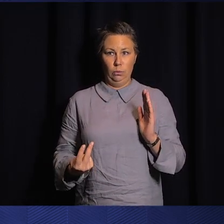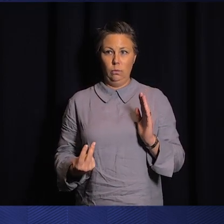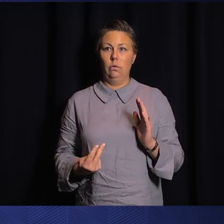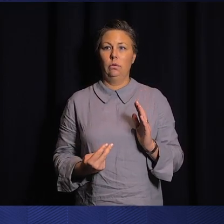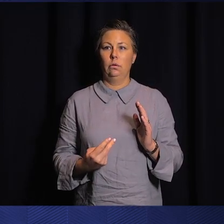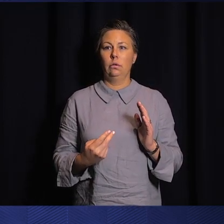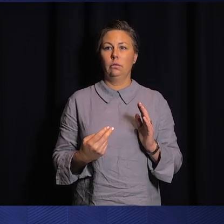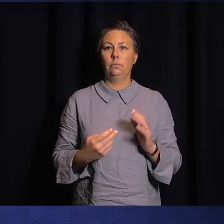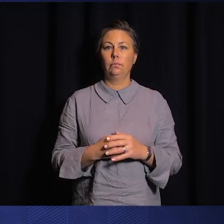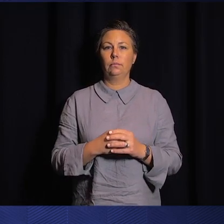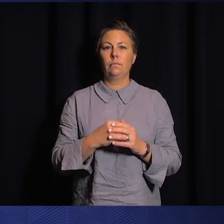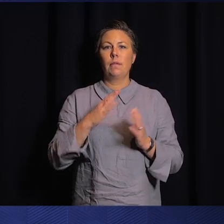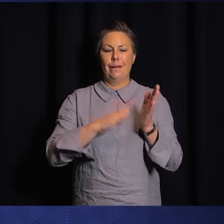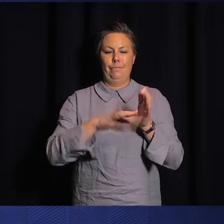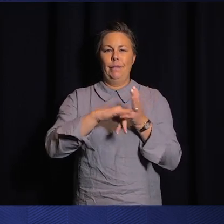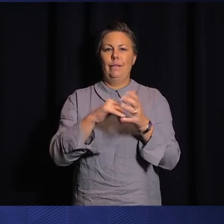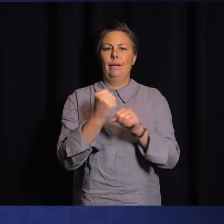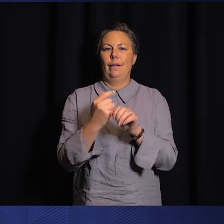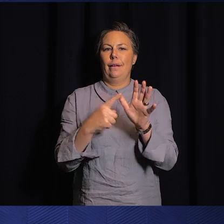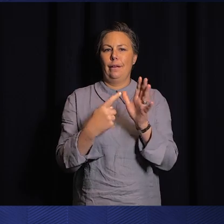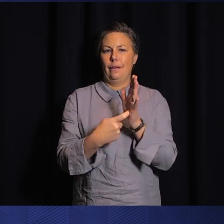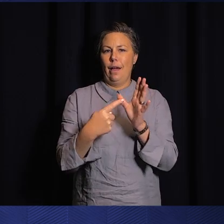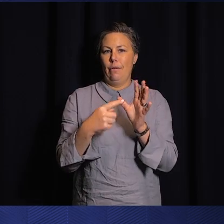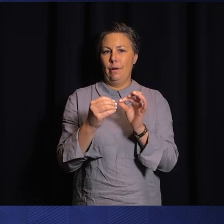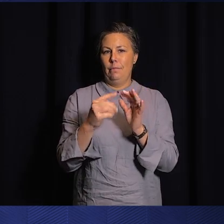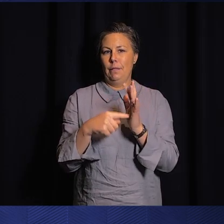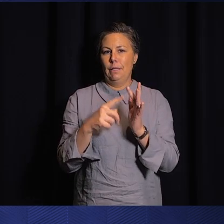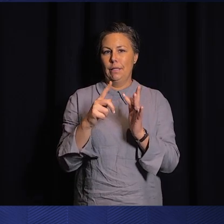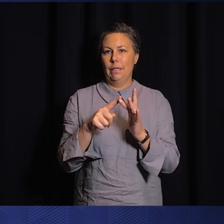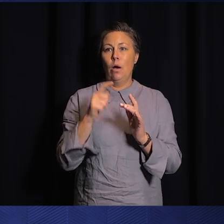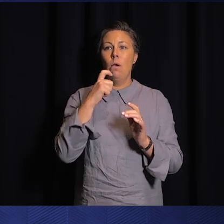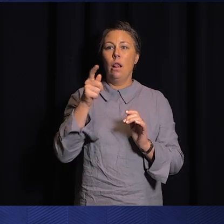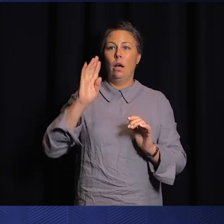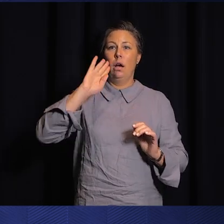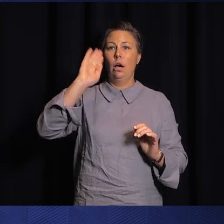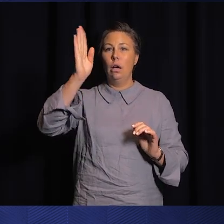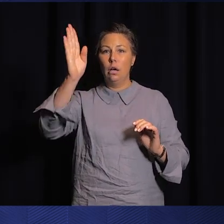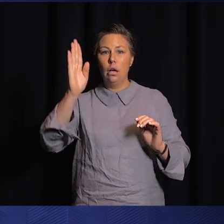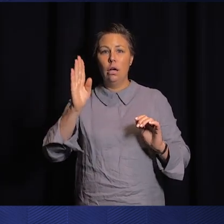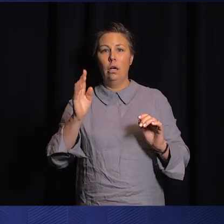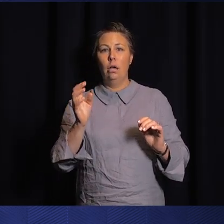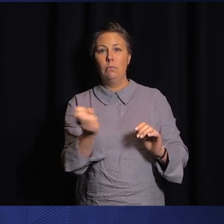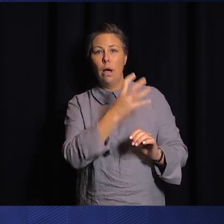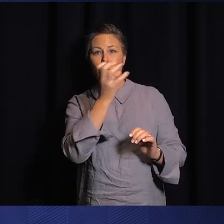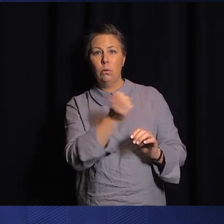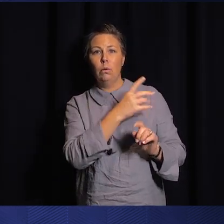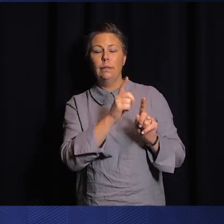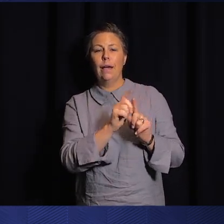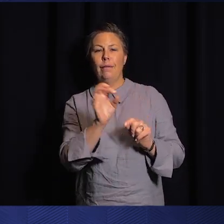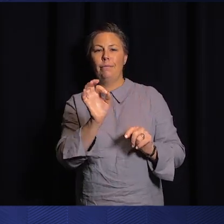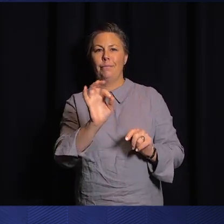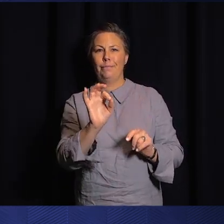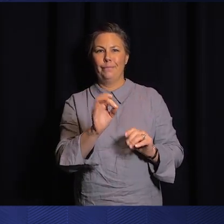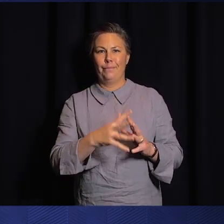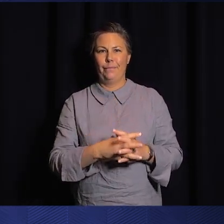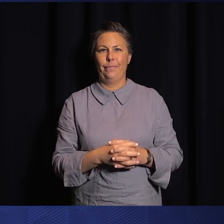Eslene Garibiti, and we have a slightly different format for this last part of the session. So